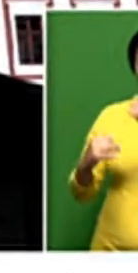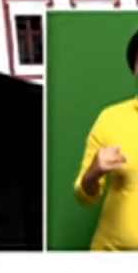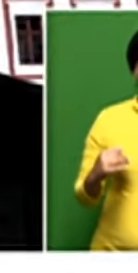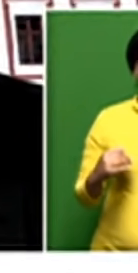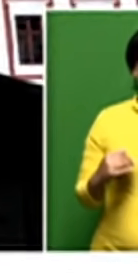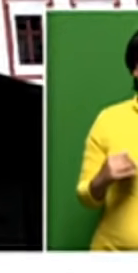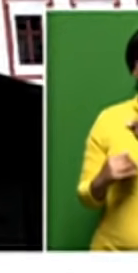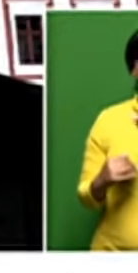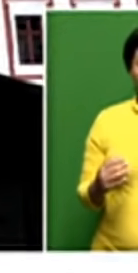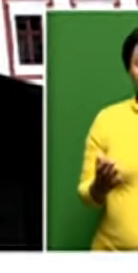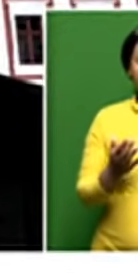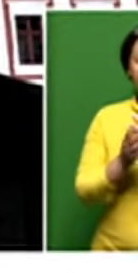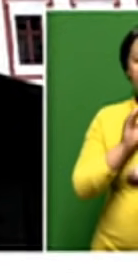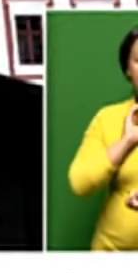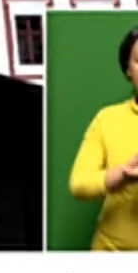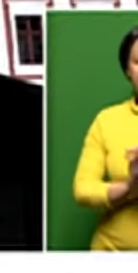what happened so far?